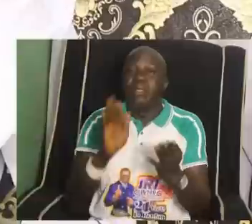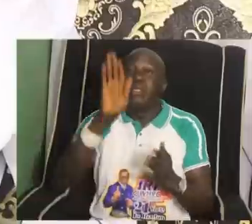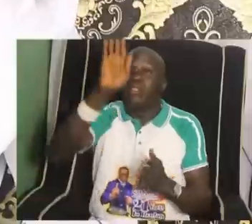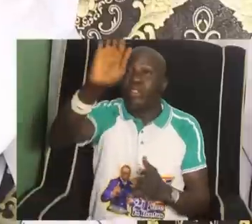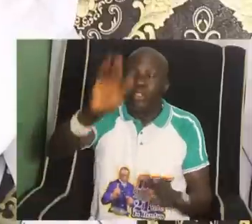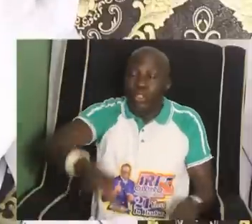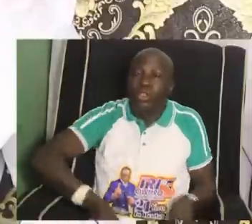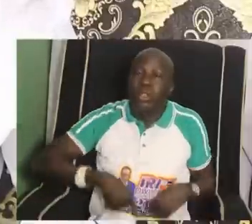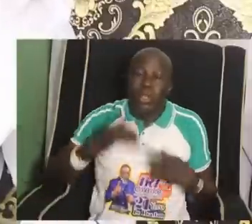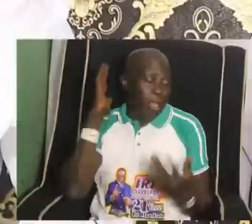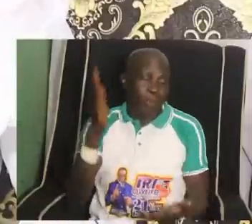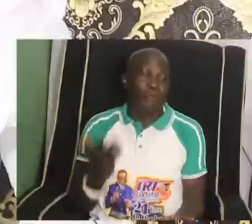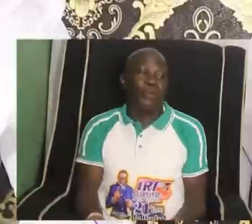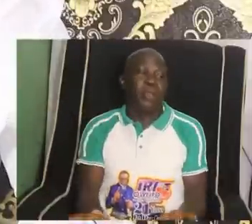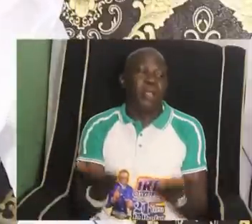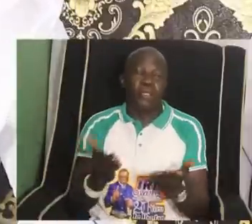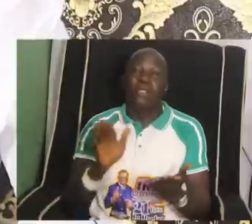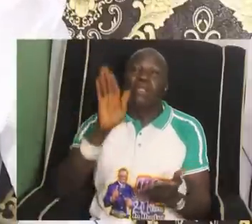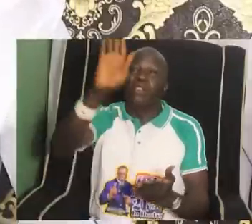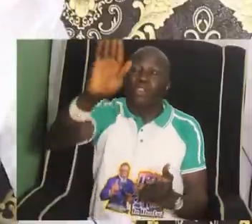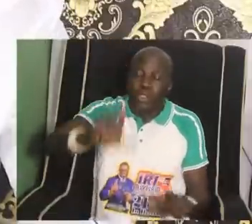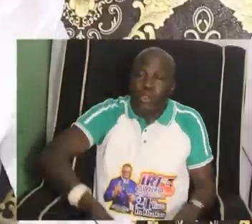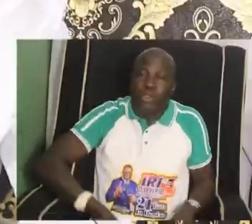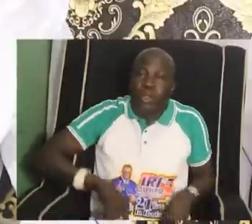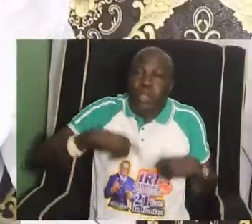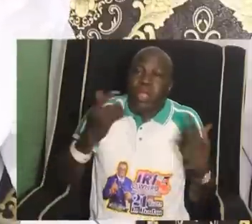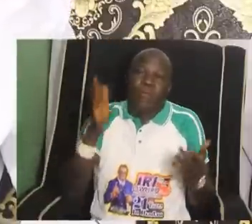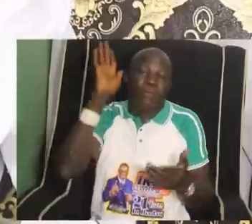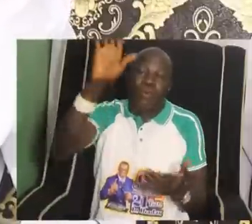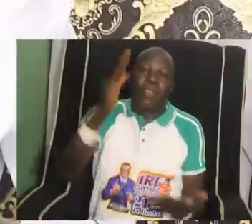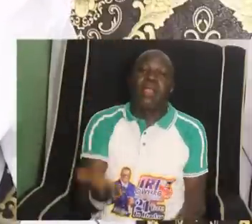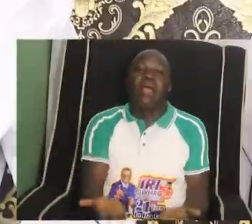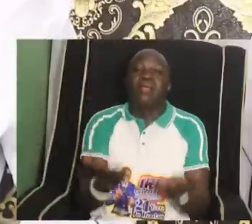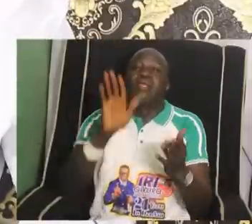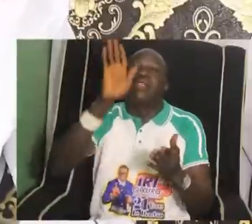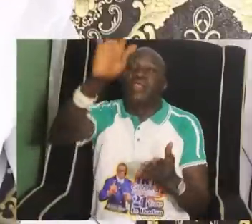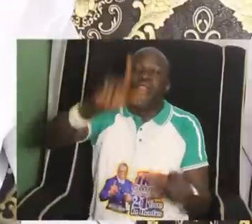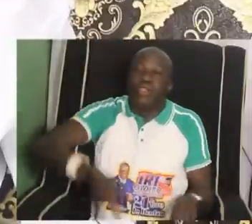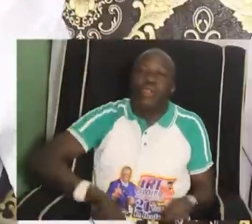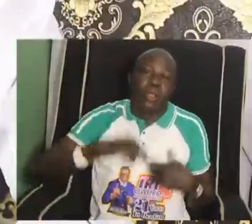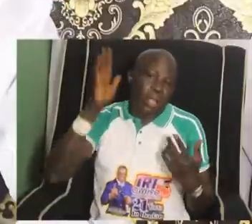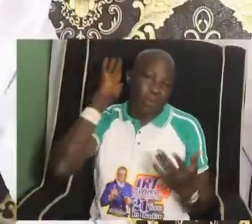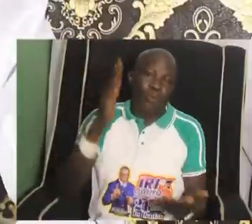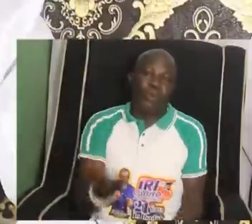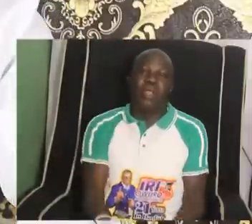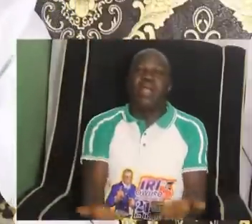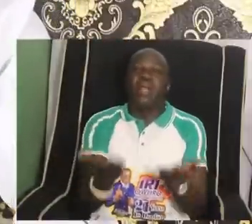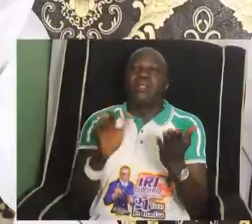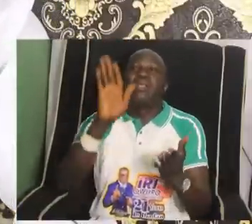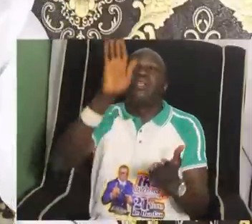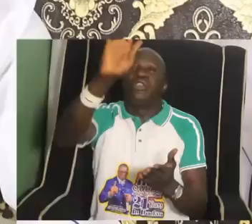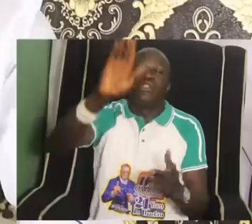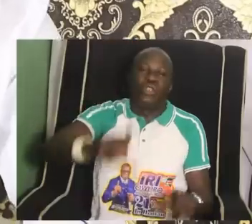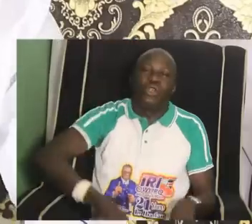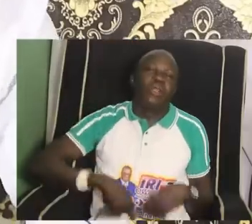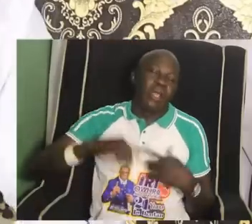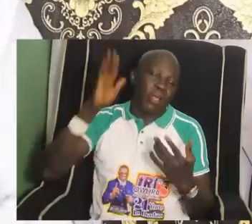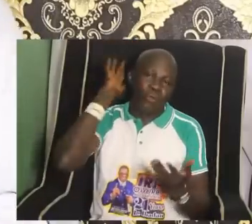rise. Aye radide. Amen. Your life will rise. Aye madide. Amen. Your life will rise. Aye madide. Amen. Your life will rise. Aye